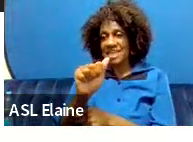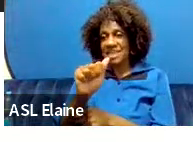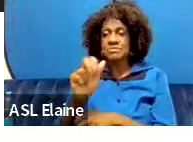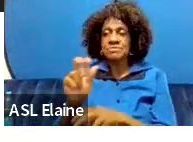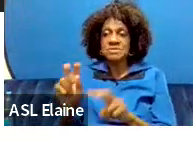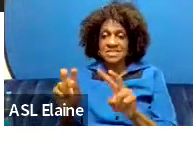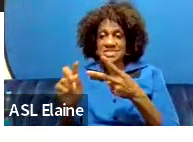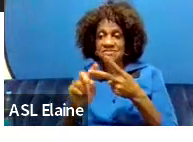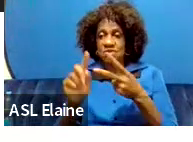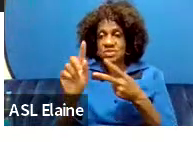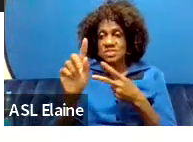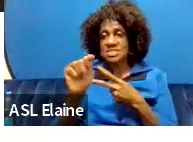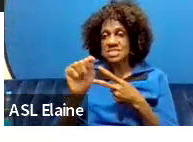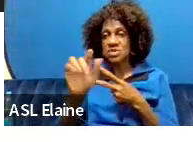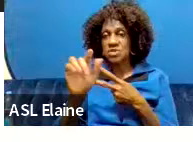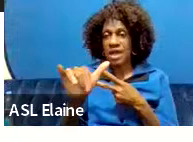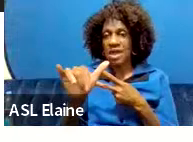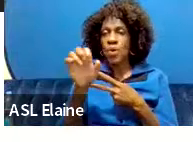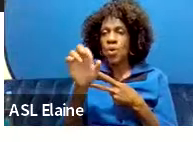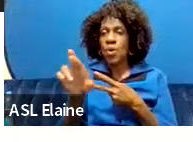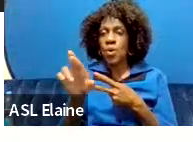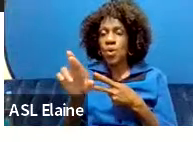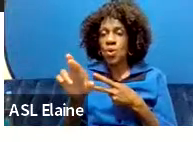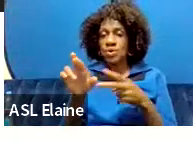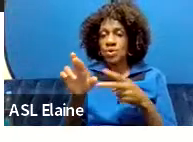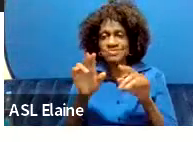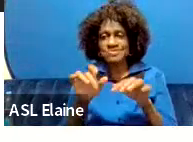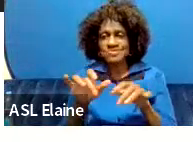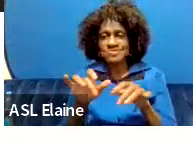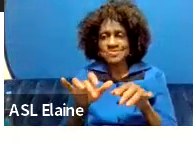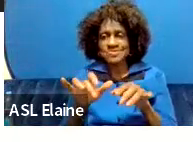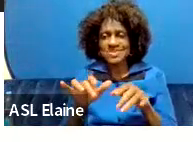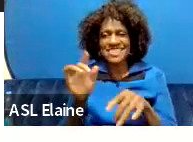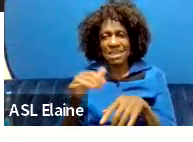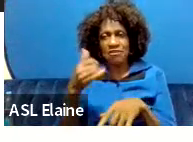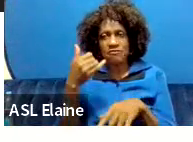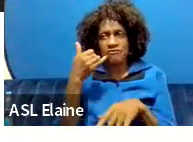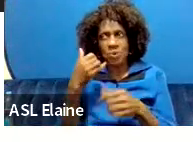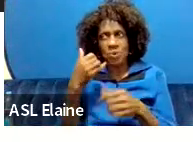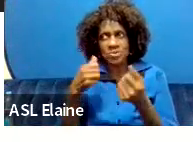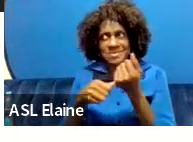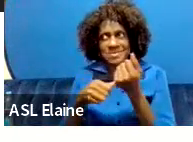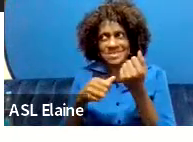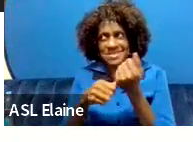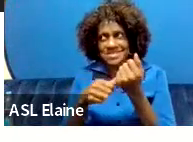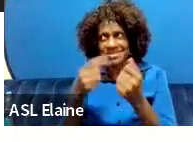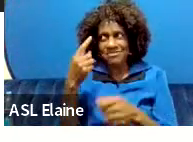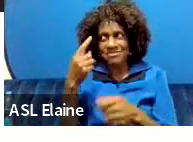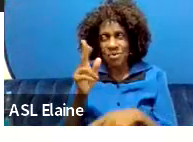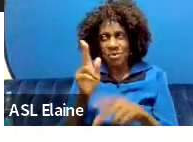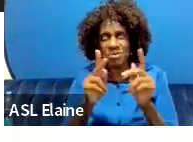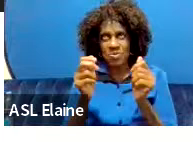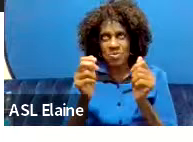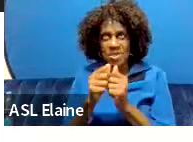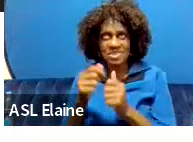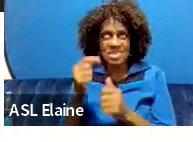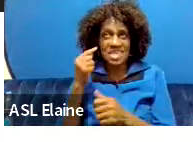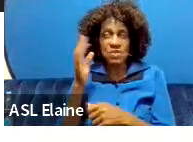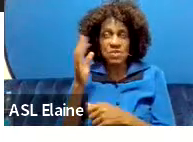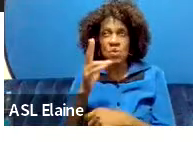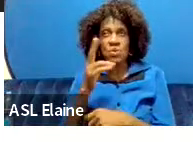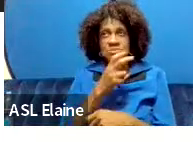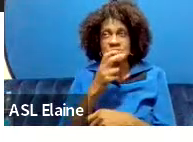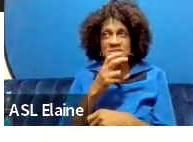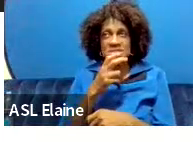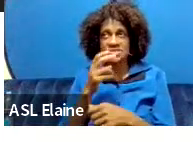for TTY, or text telephone, which is a phone assistive device for people with hearing or speech